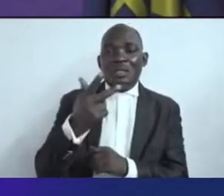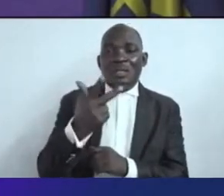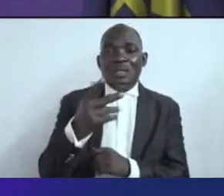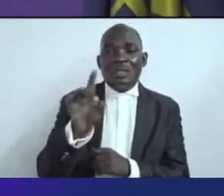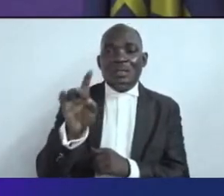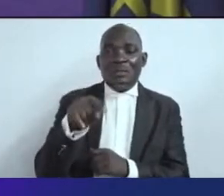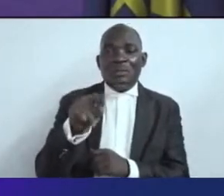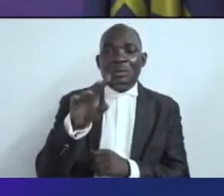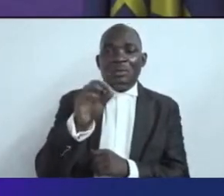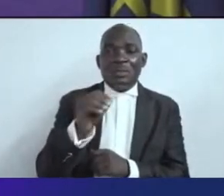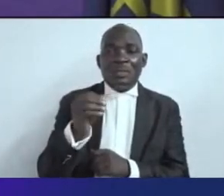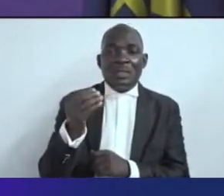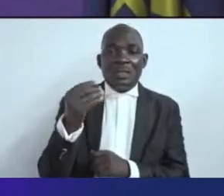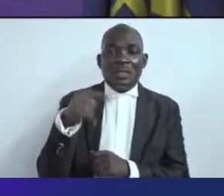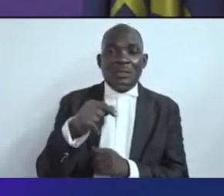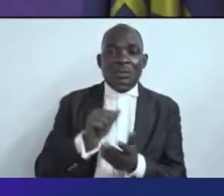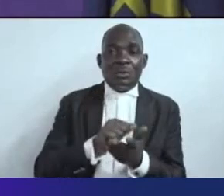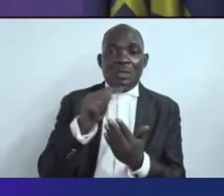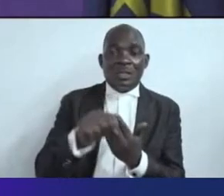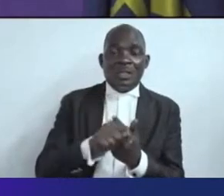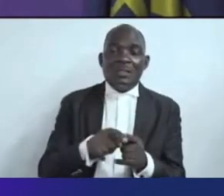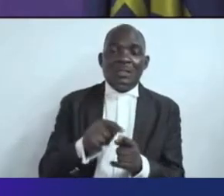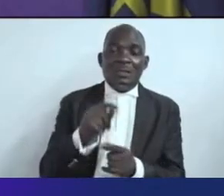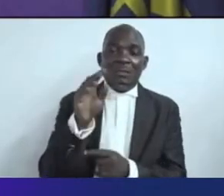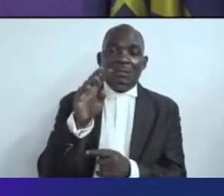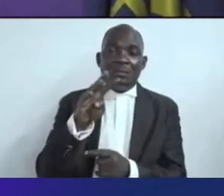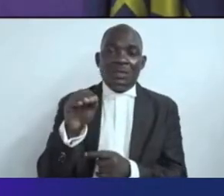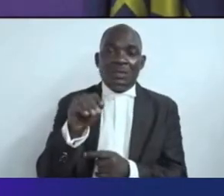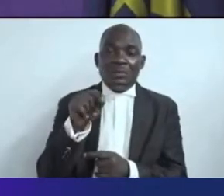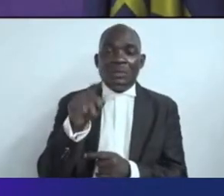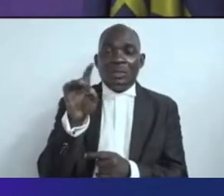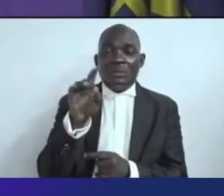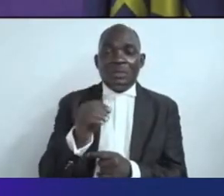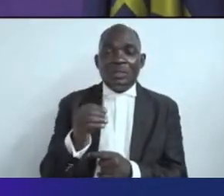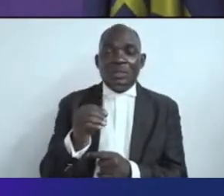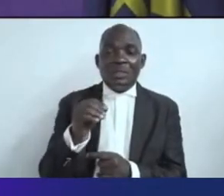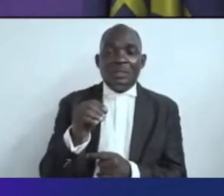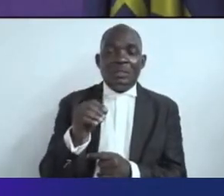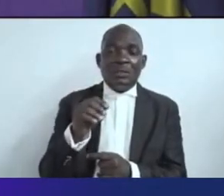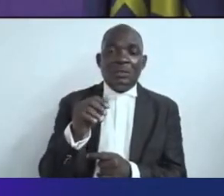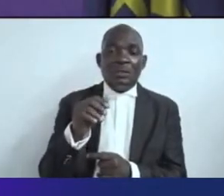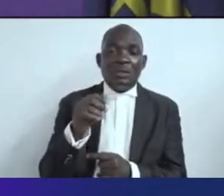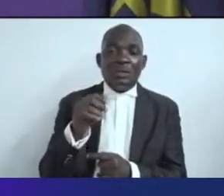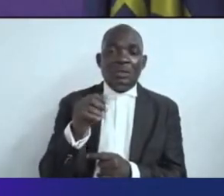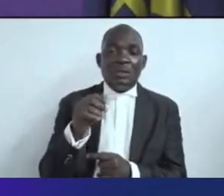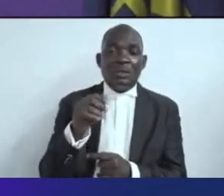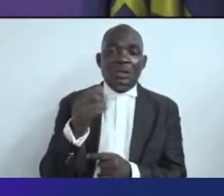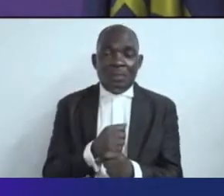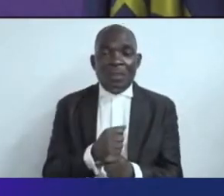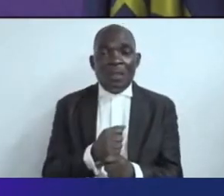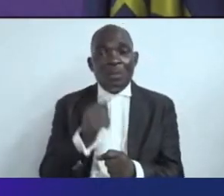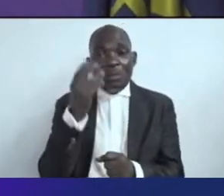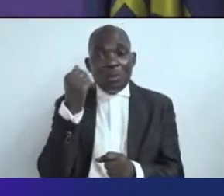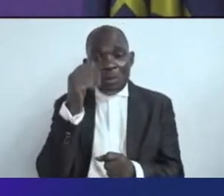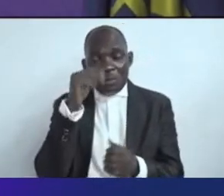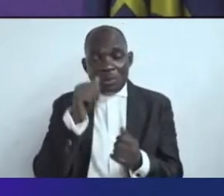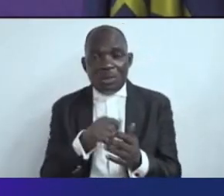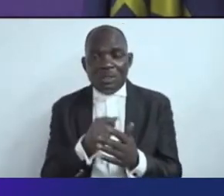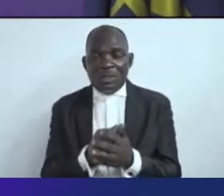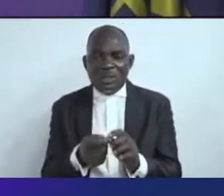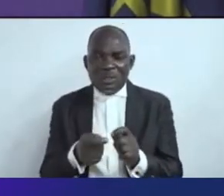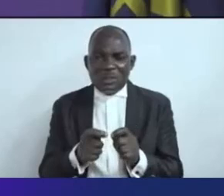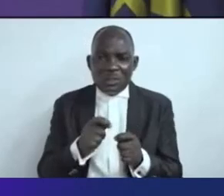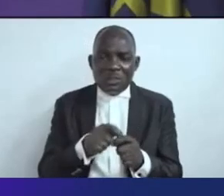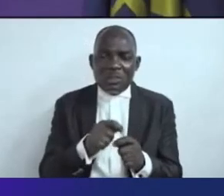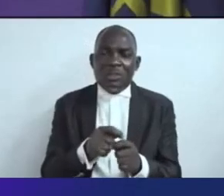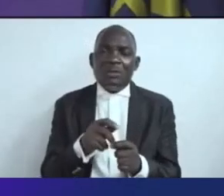August 2024 relative to 40.8% in August 2023 due to a moderation in